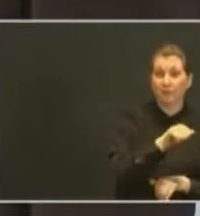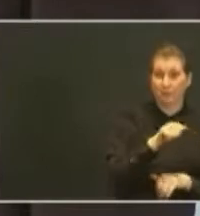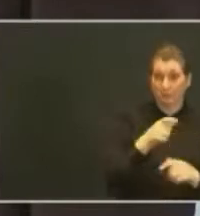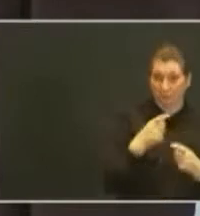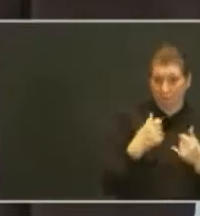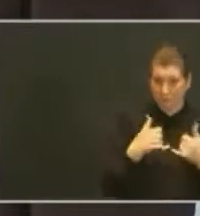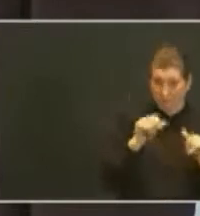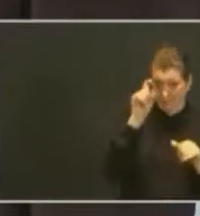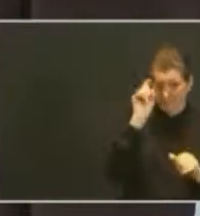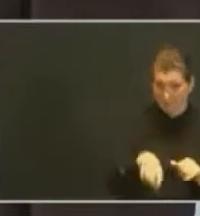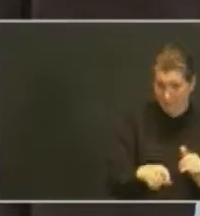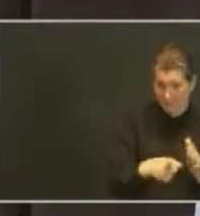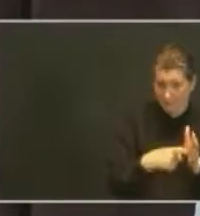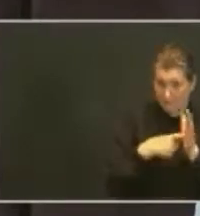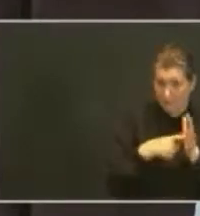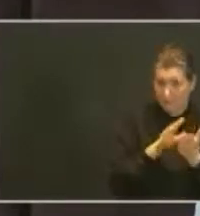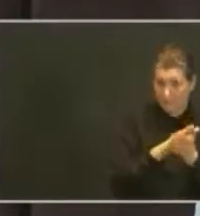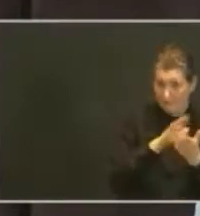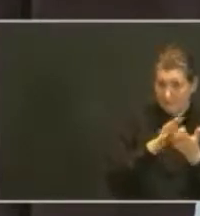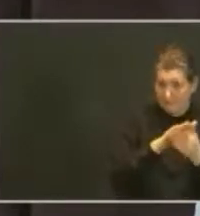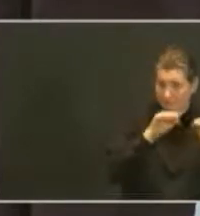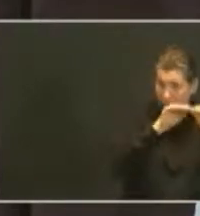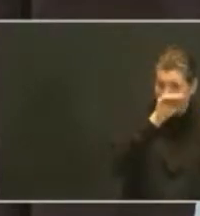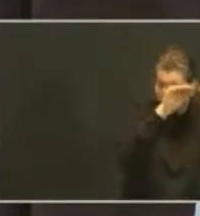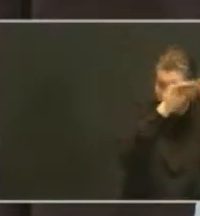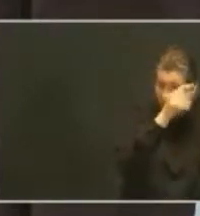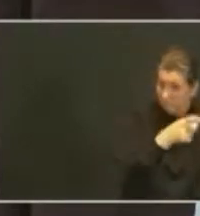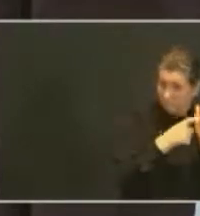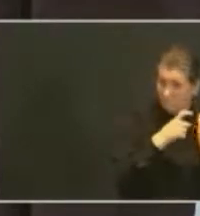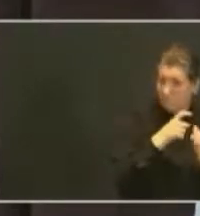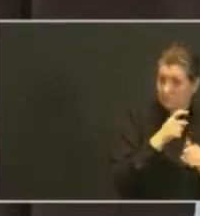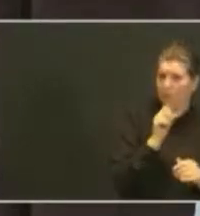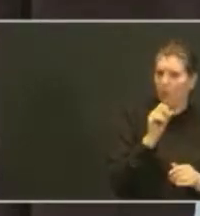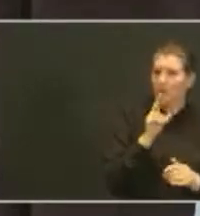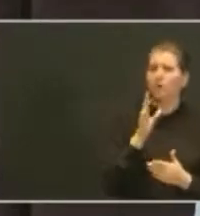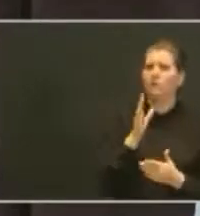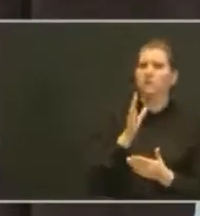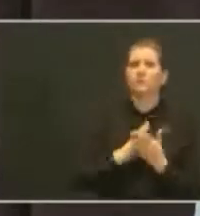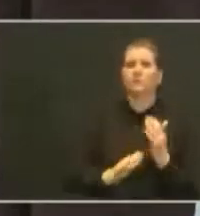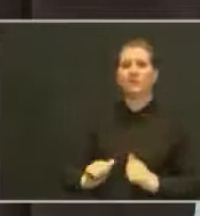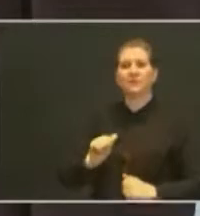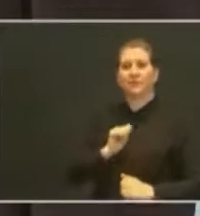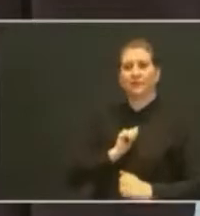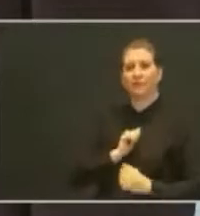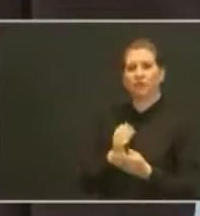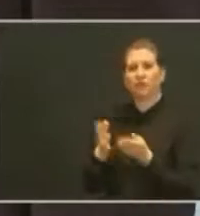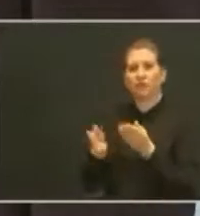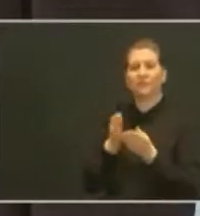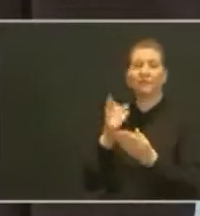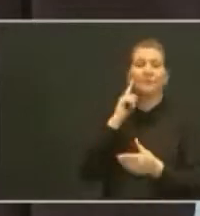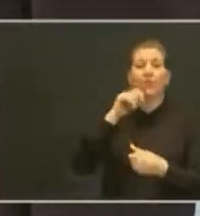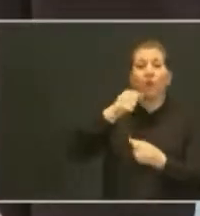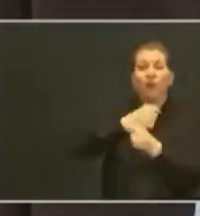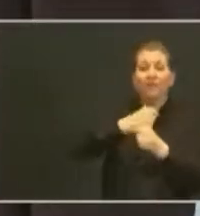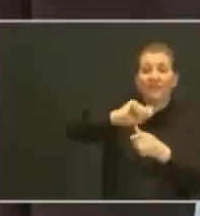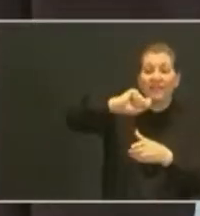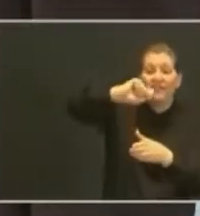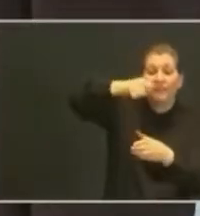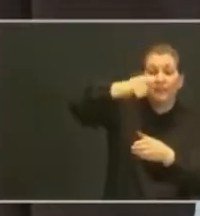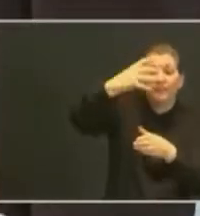way, things like the self-service soft drink decanters, things like